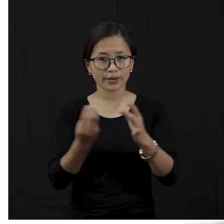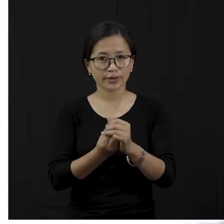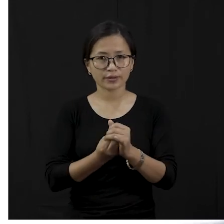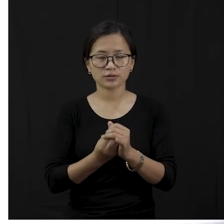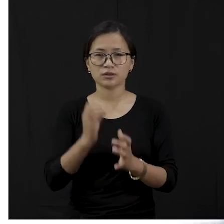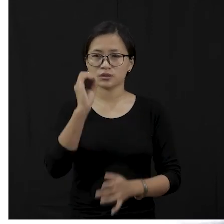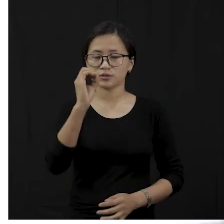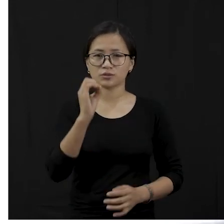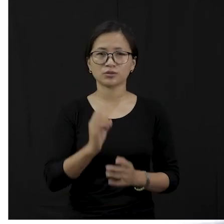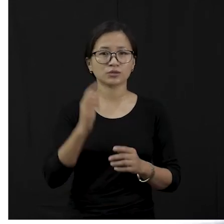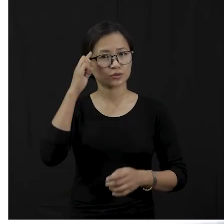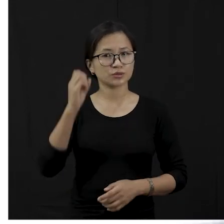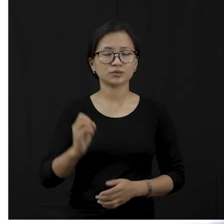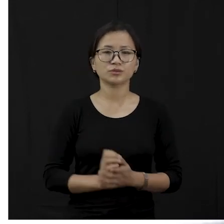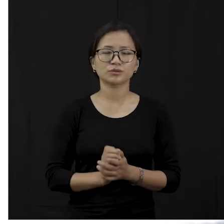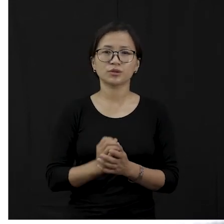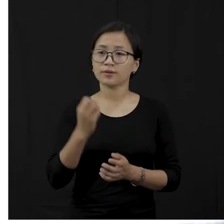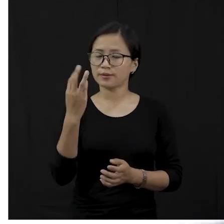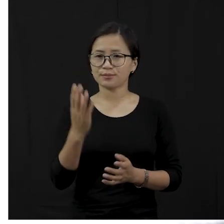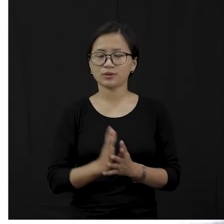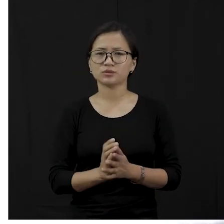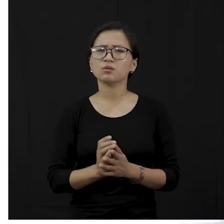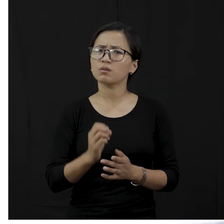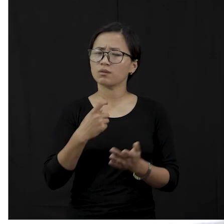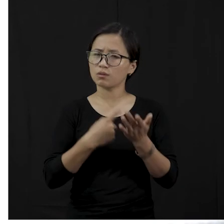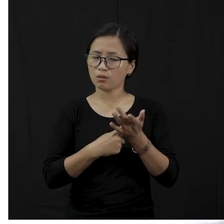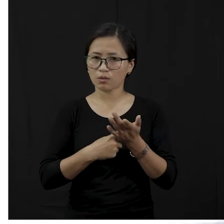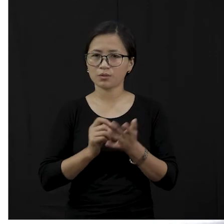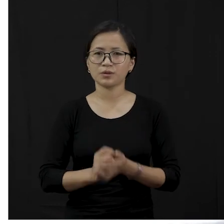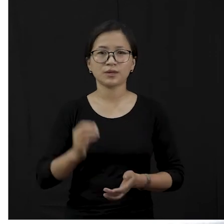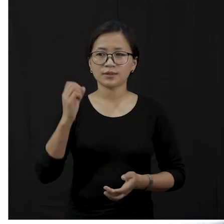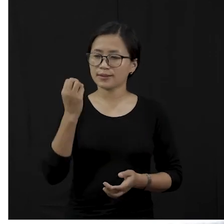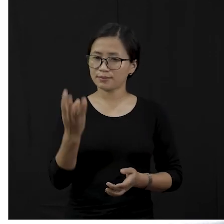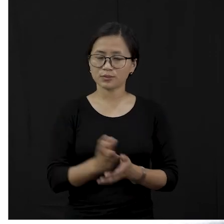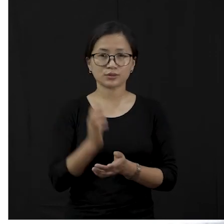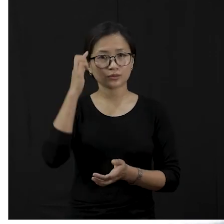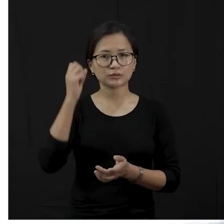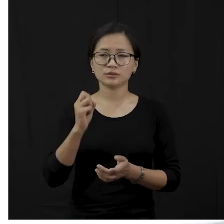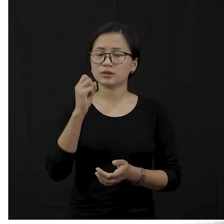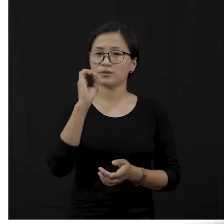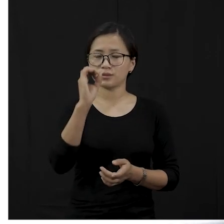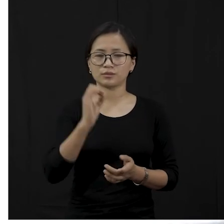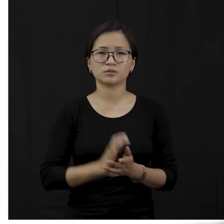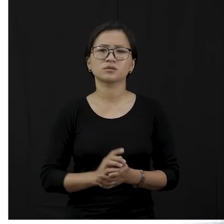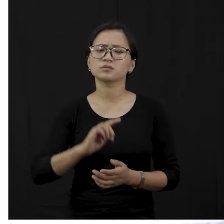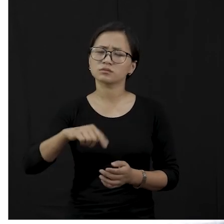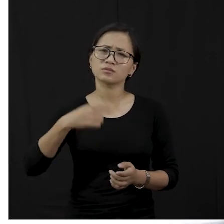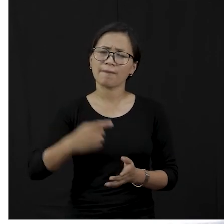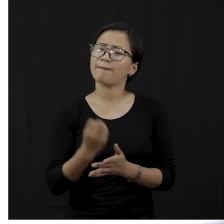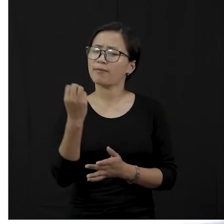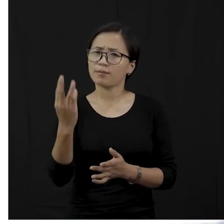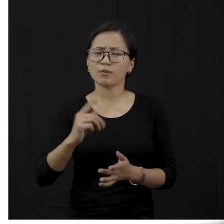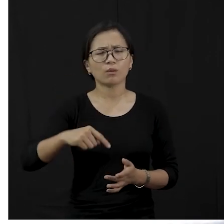a number or add a number to 0, the answer is always the number itself. Okay,